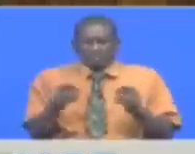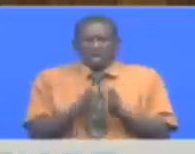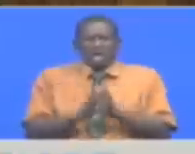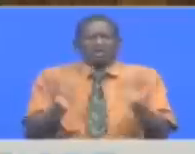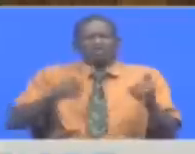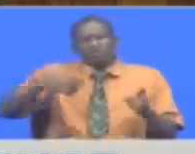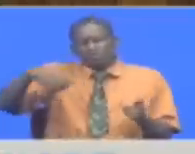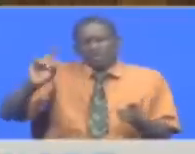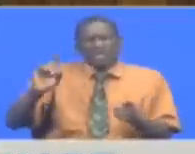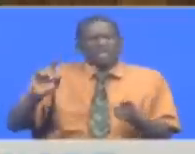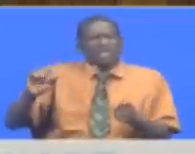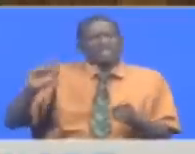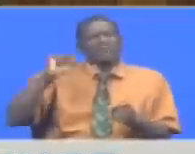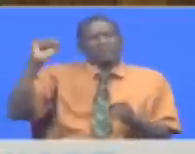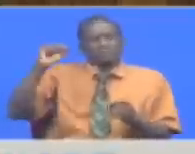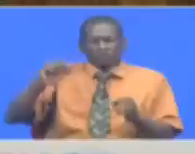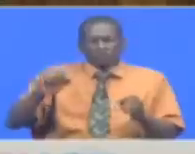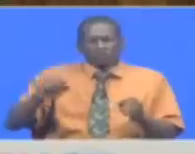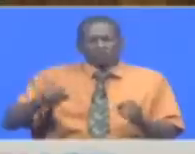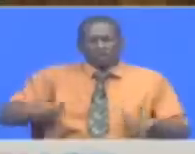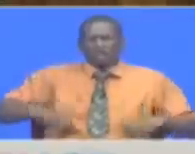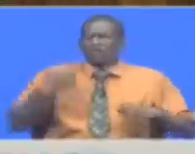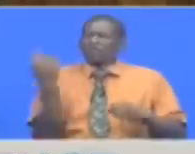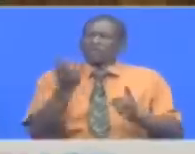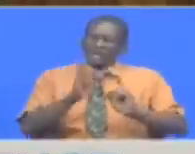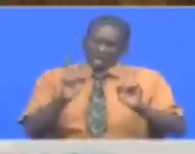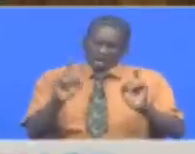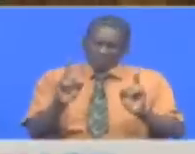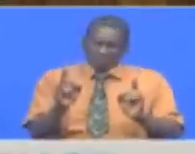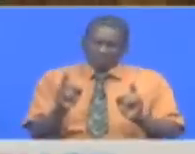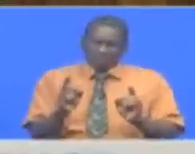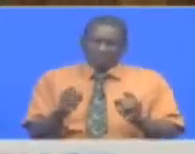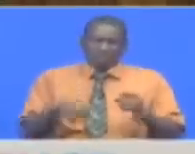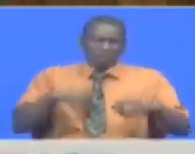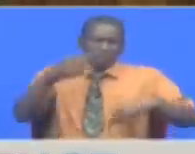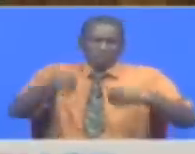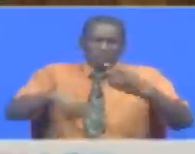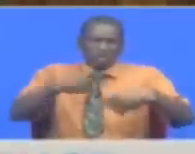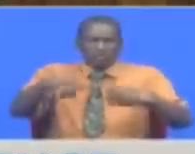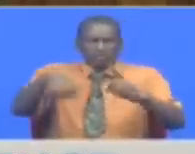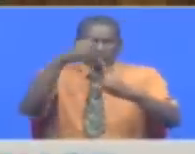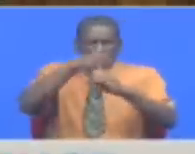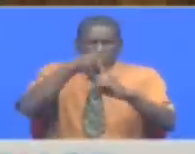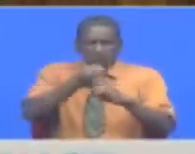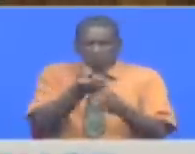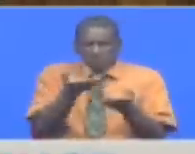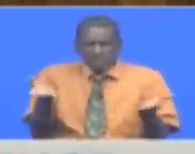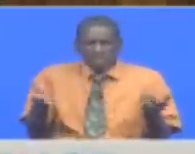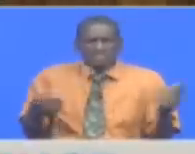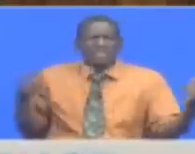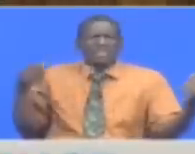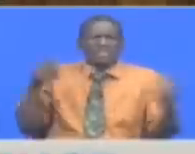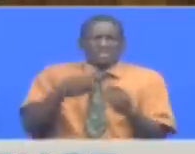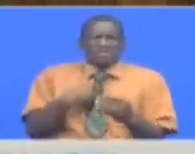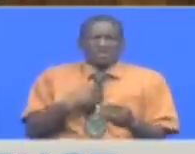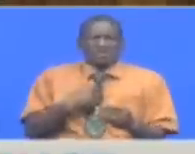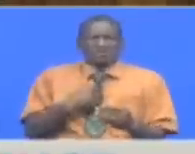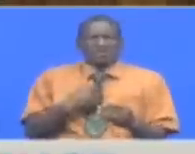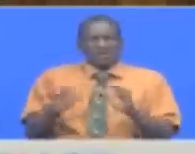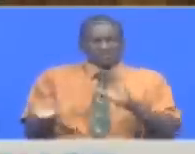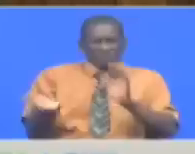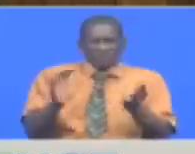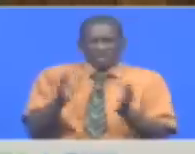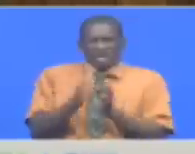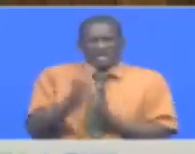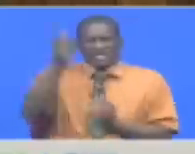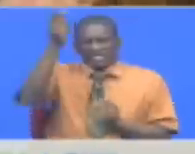of their political life, yeah, will continue to advocate for these things until we have a much more fairer and much more